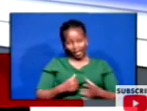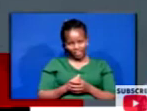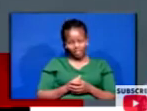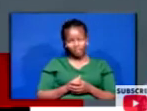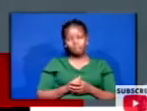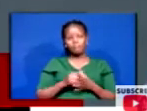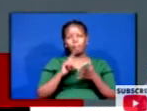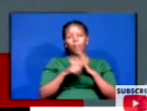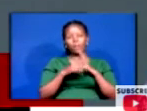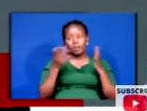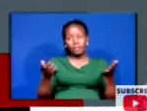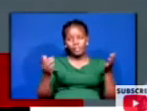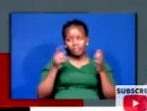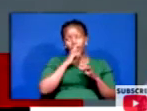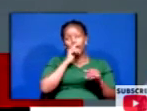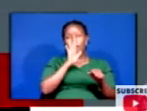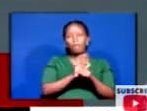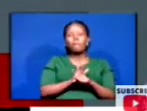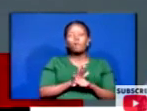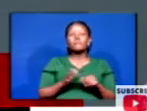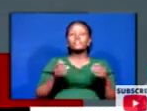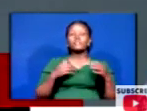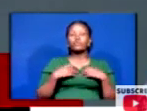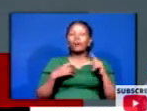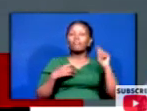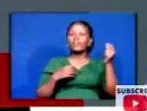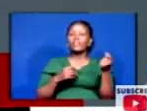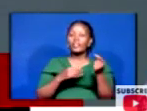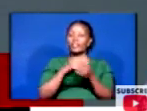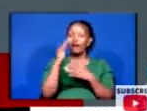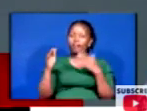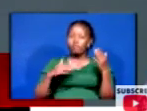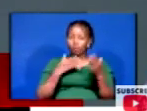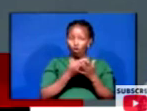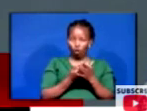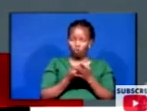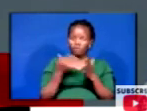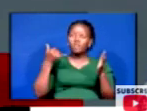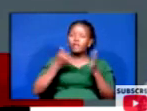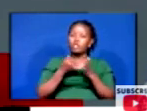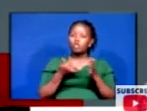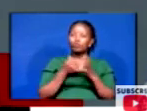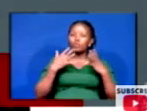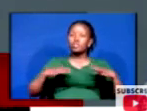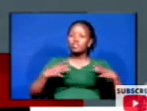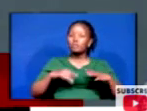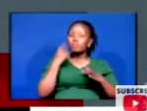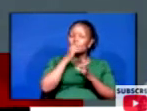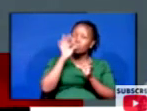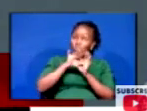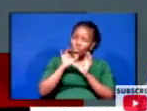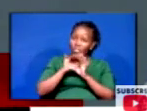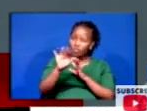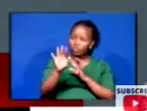he pledged to build a Kenya for all, including those people who did not vote to him. So before I